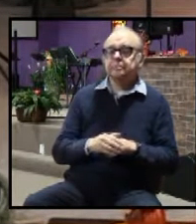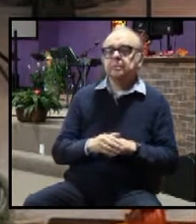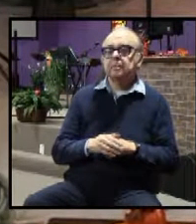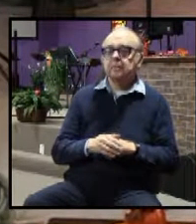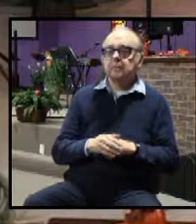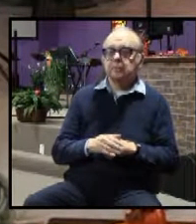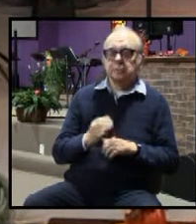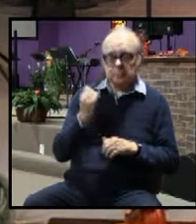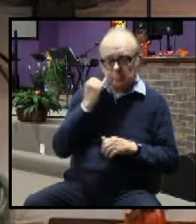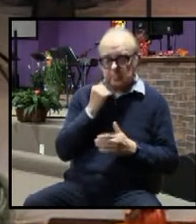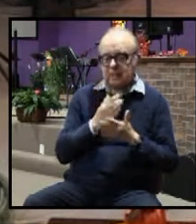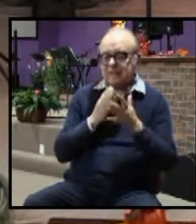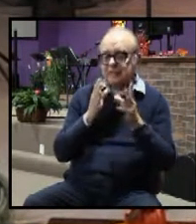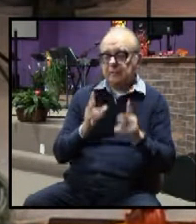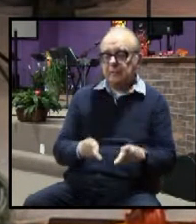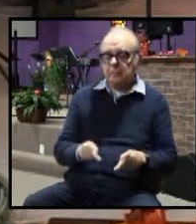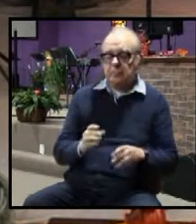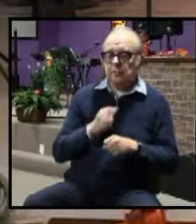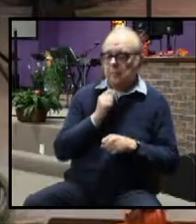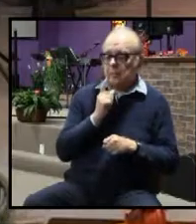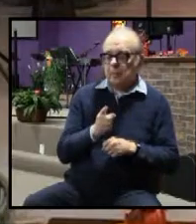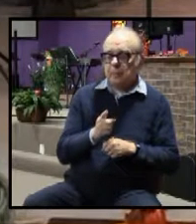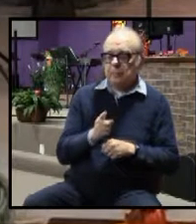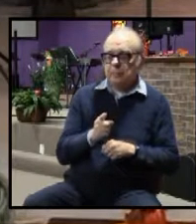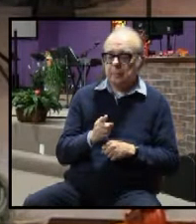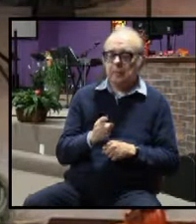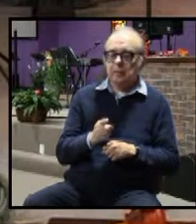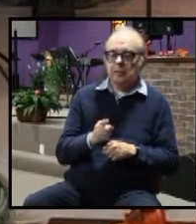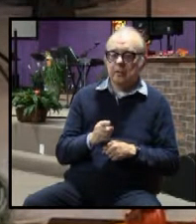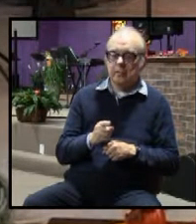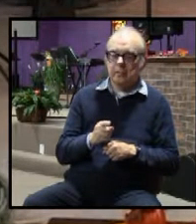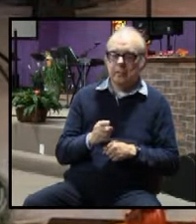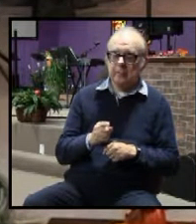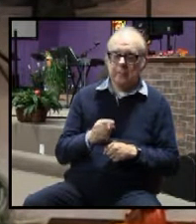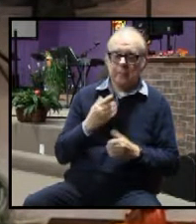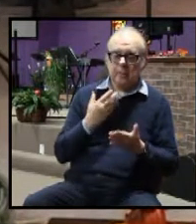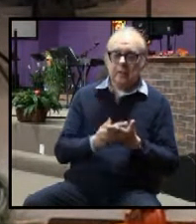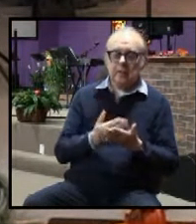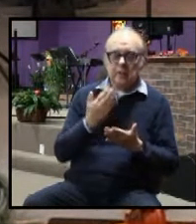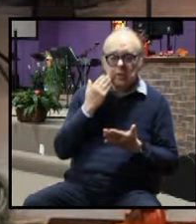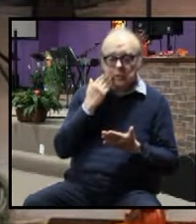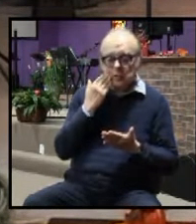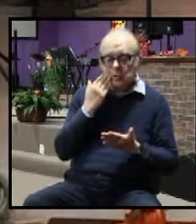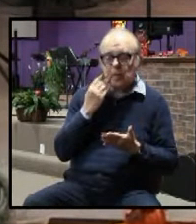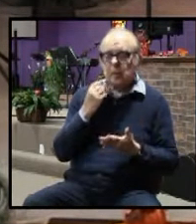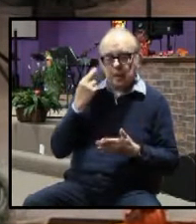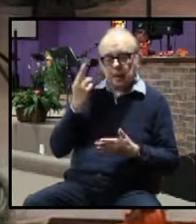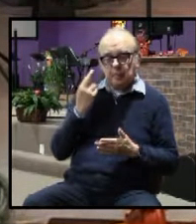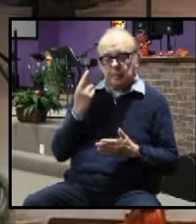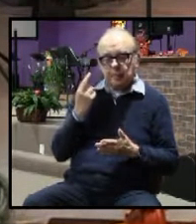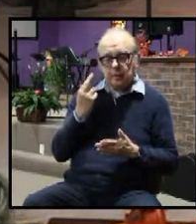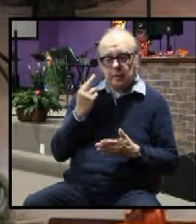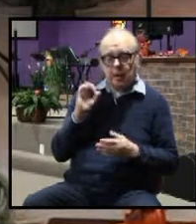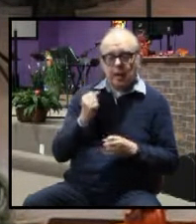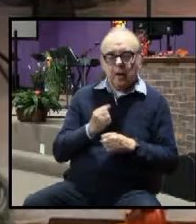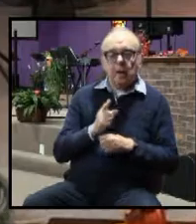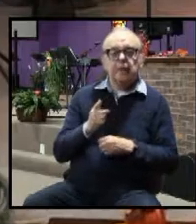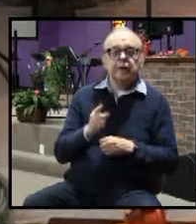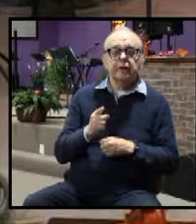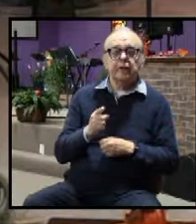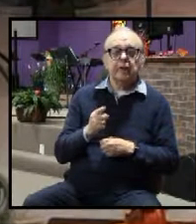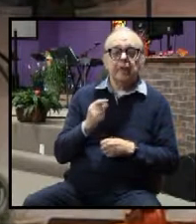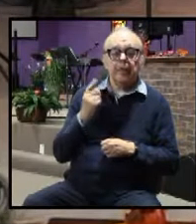you. And if that someone who made you and created you evidently knew what the purpose of